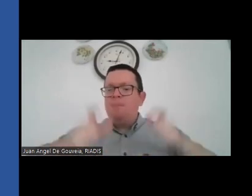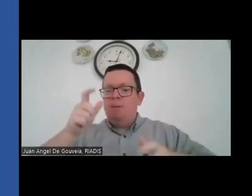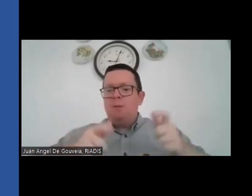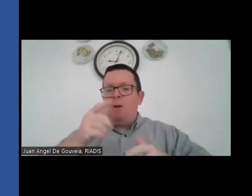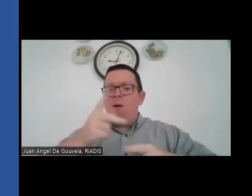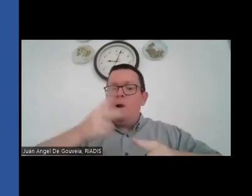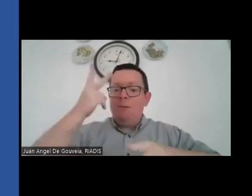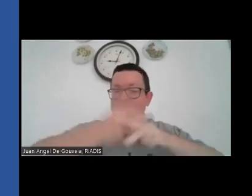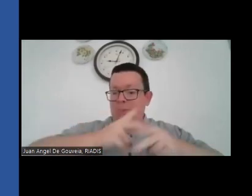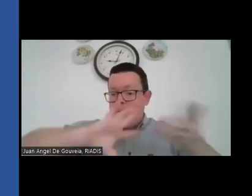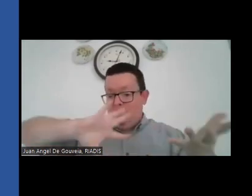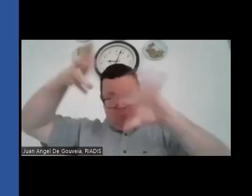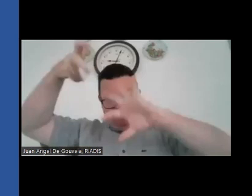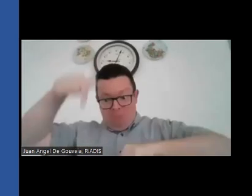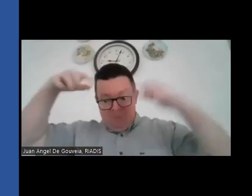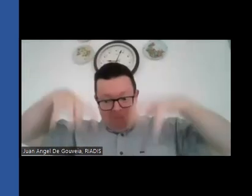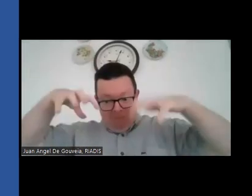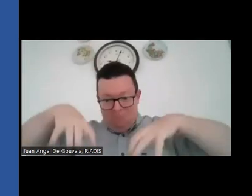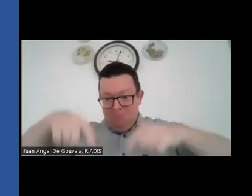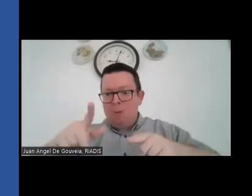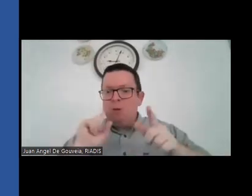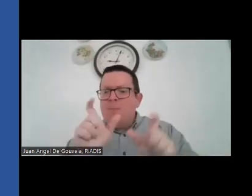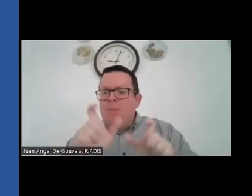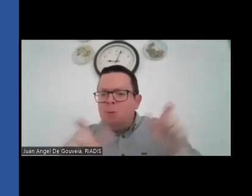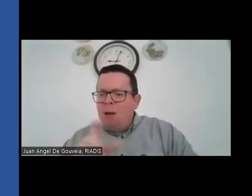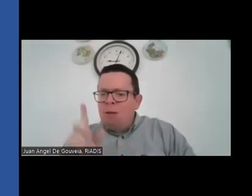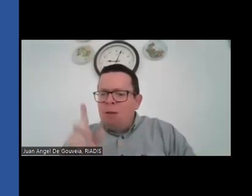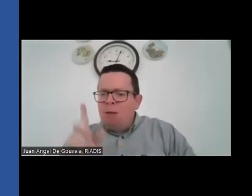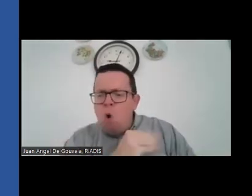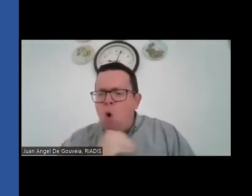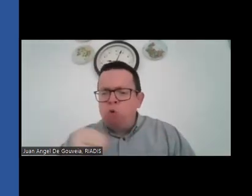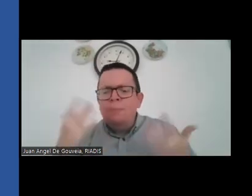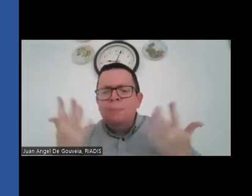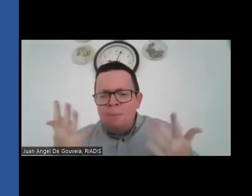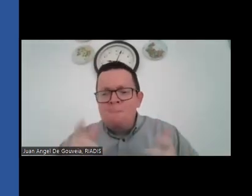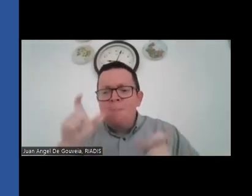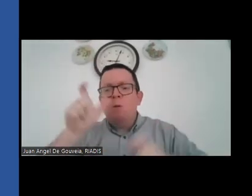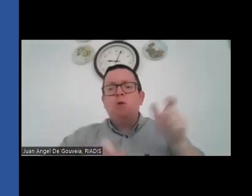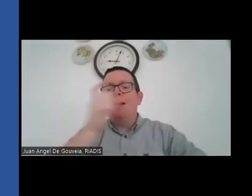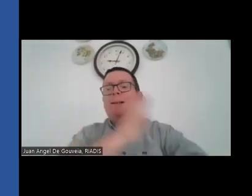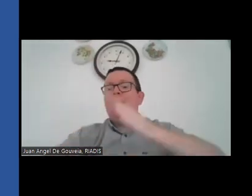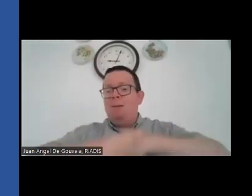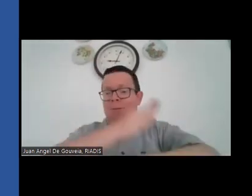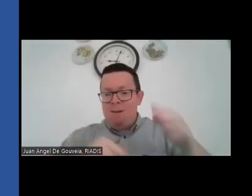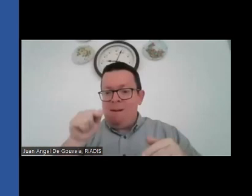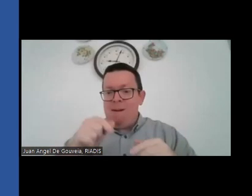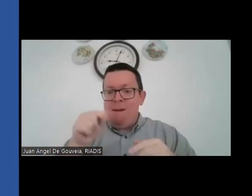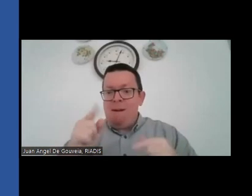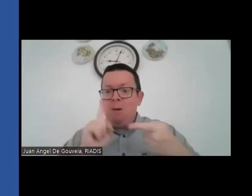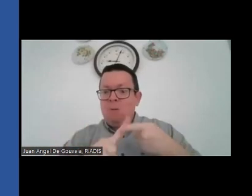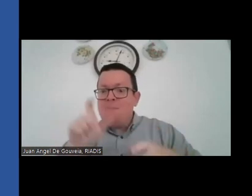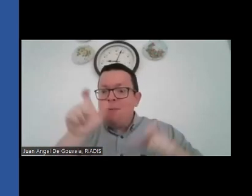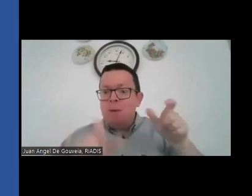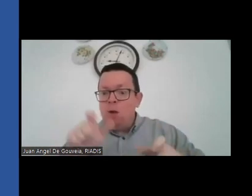affect vulnerable populations, particularly people with disabilities, due to high rates of